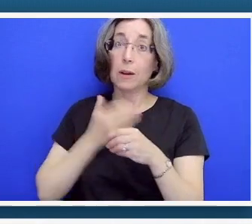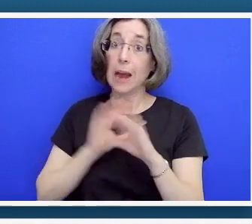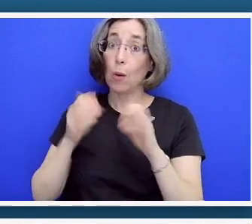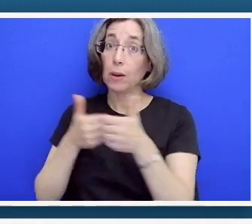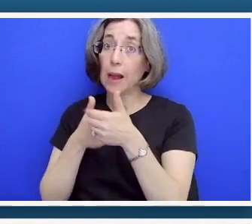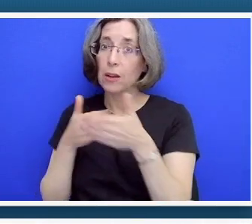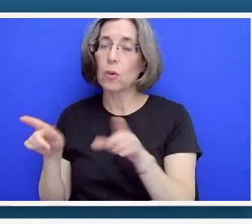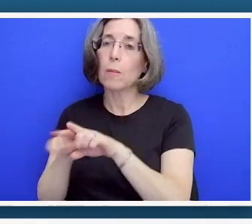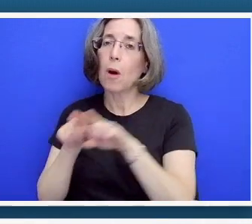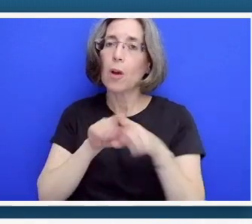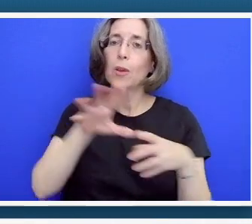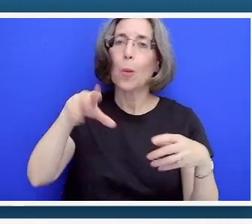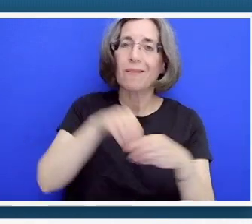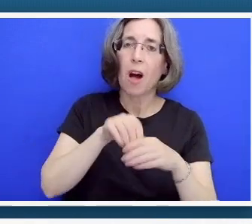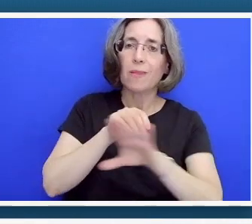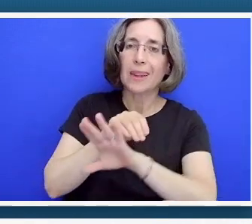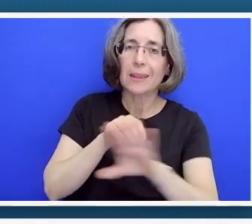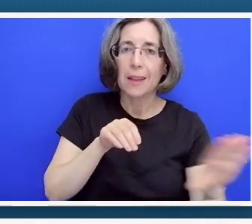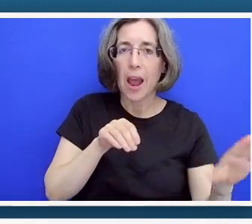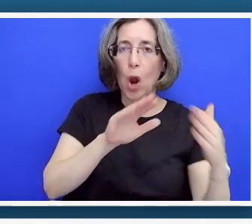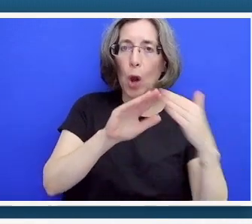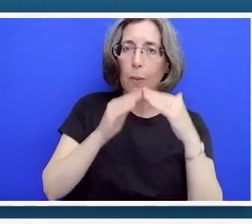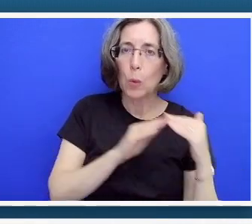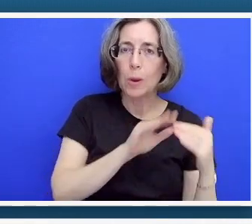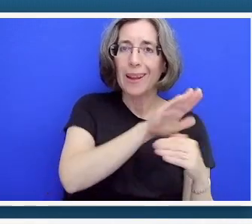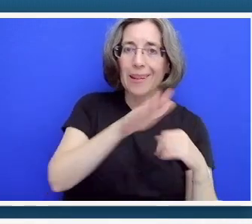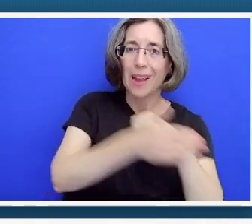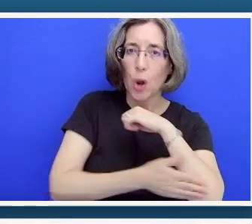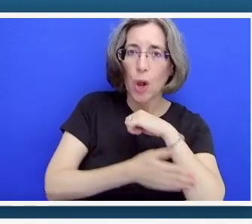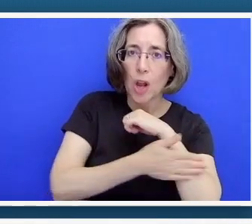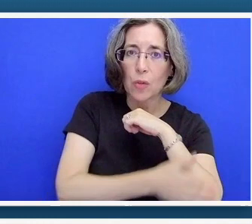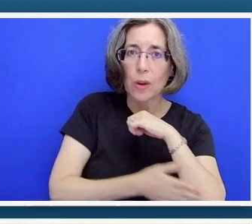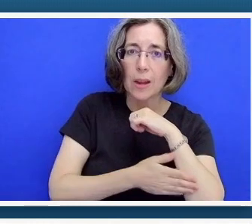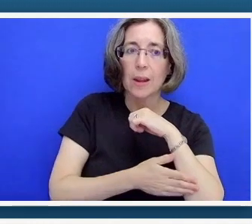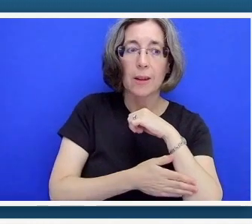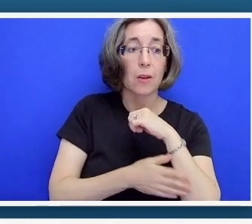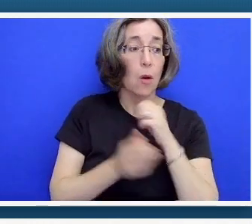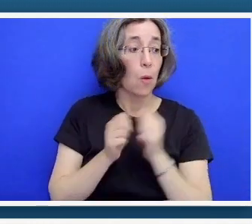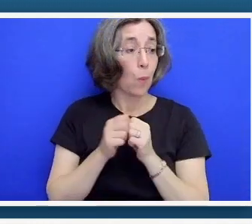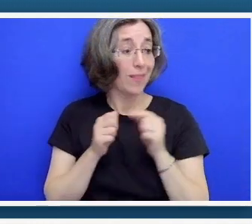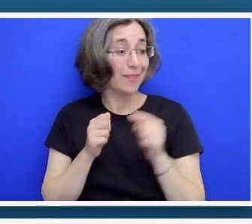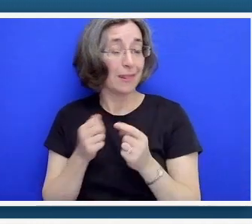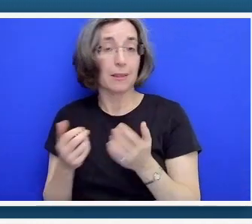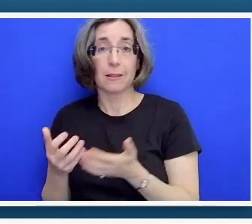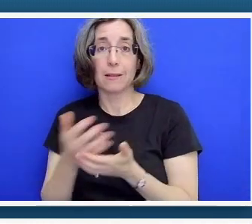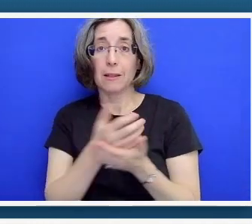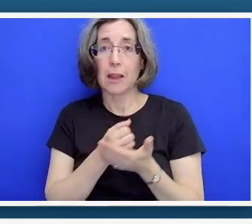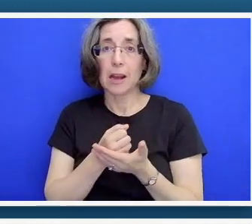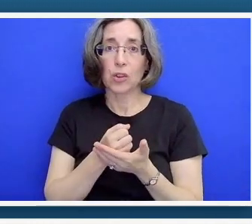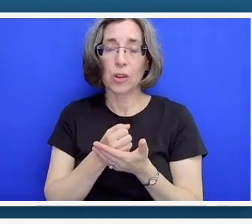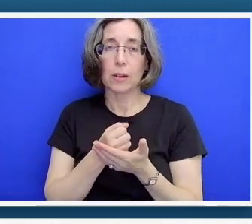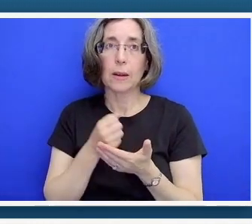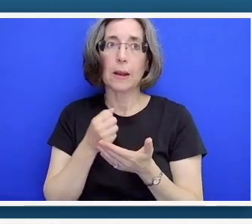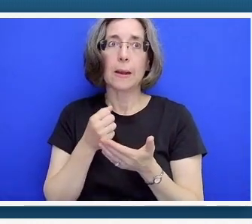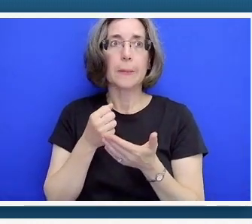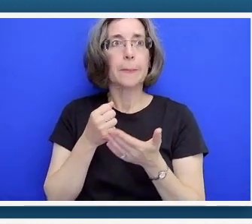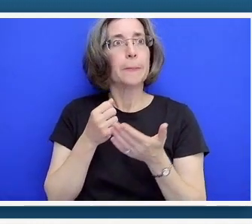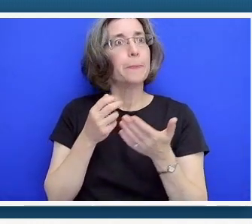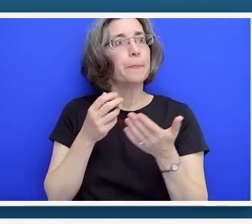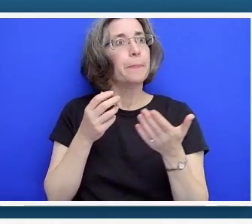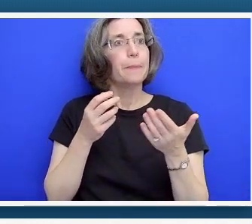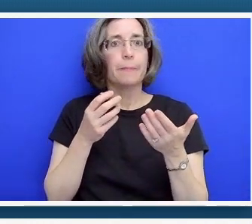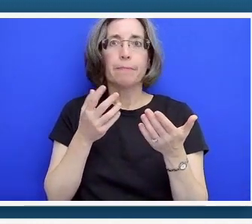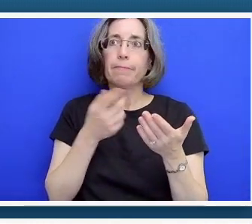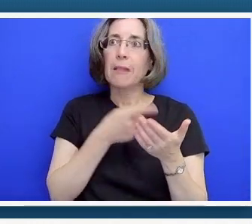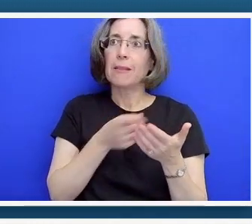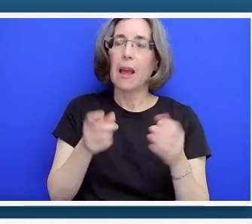in this particular collection, taking a side and actually getting their ideas out through